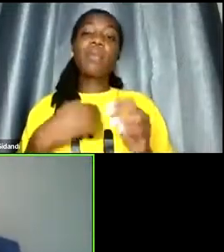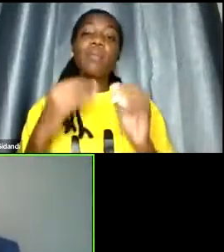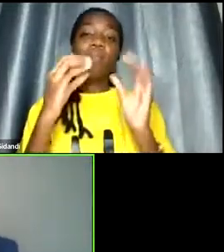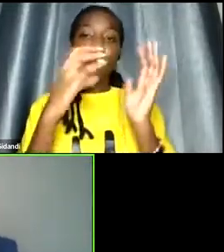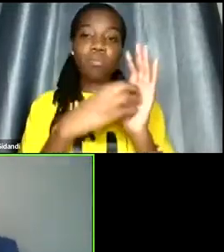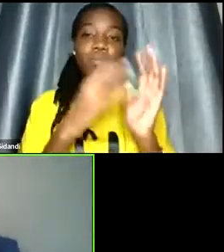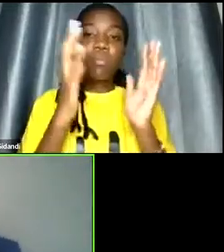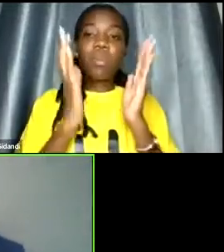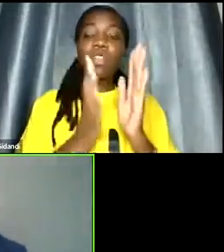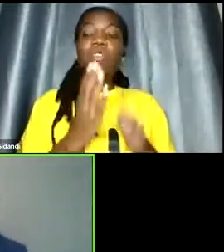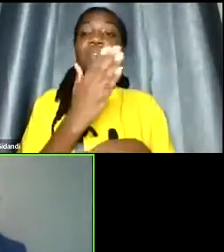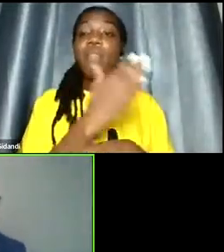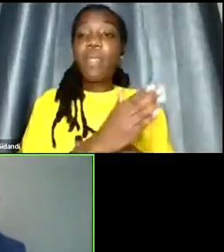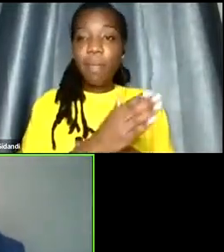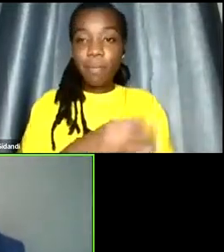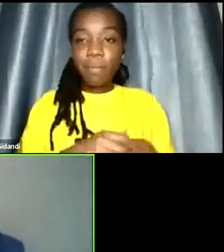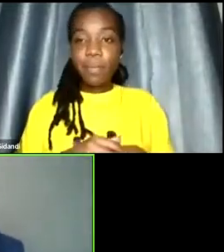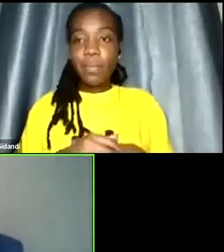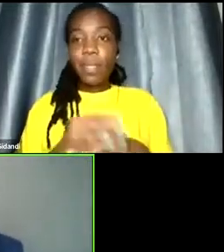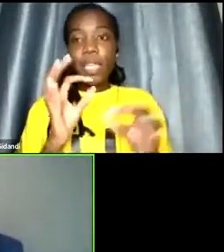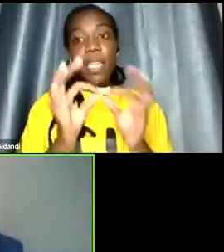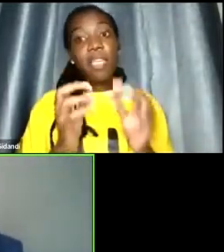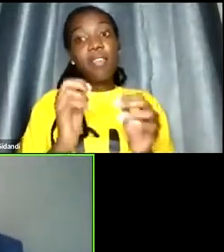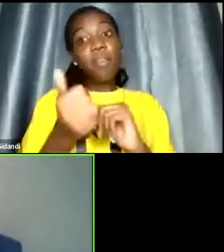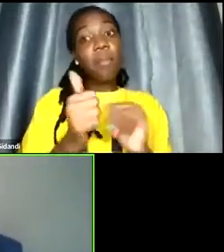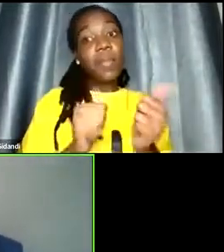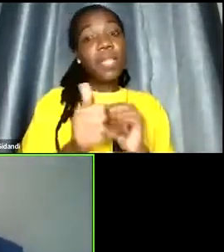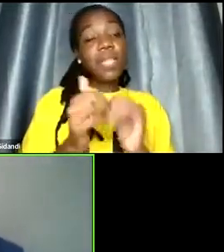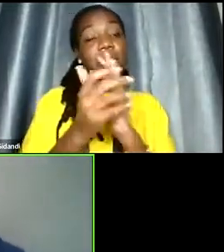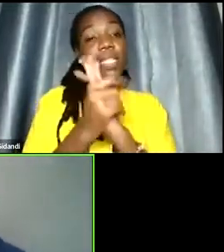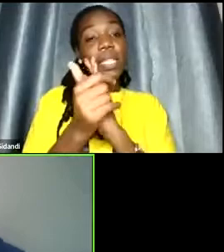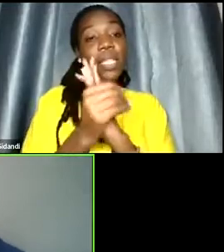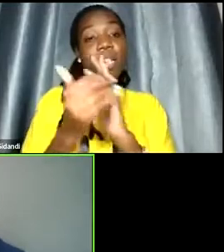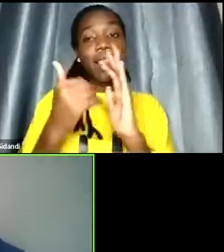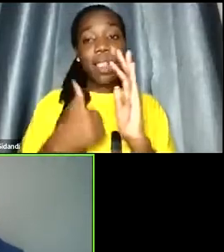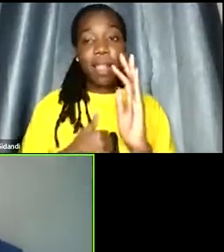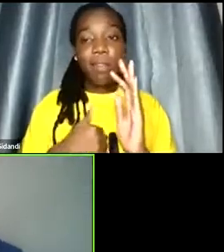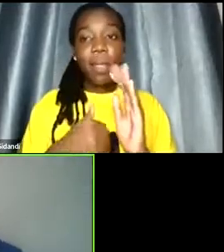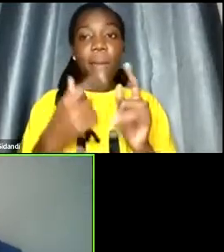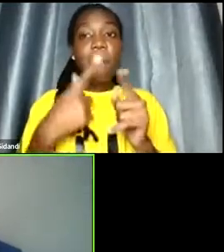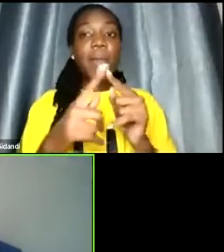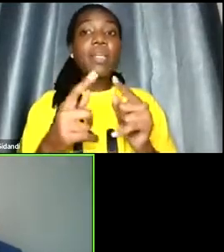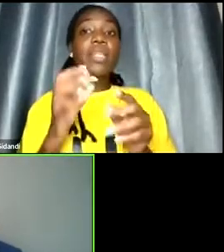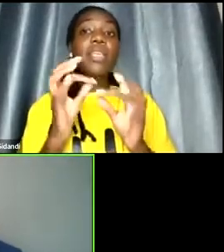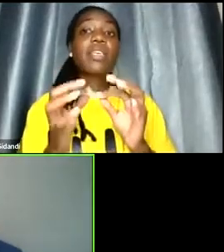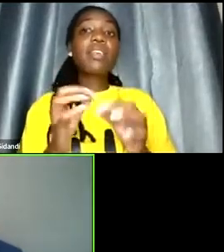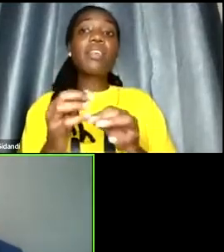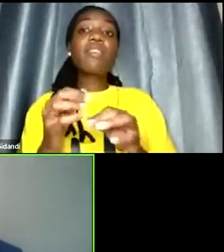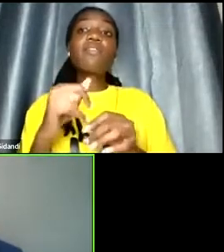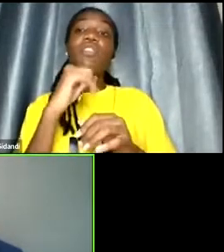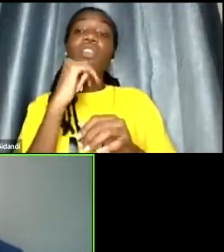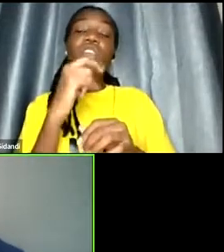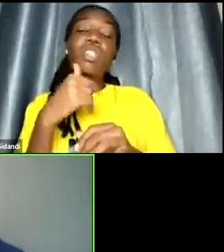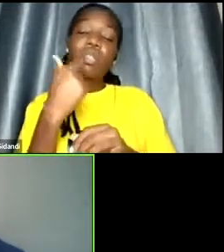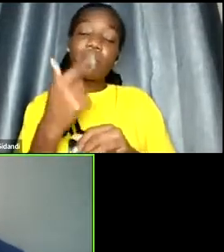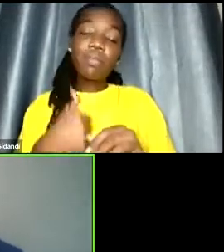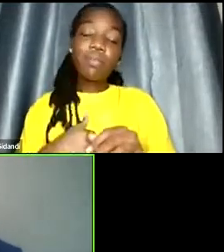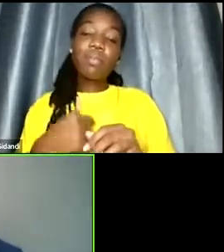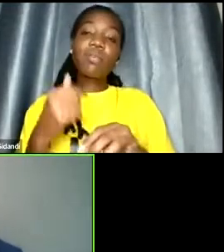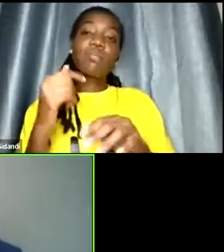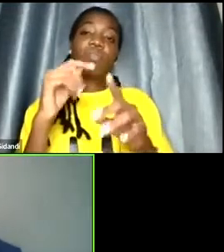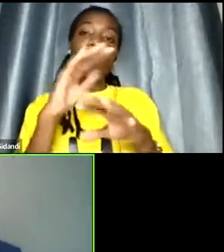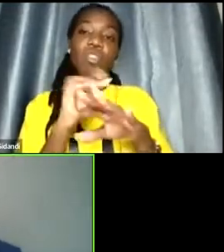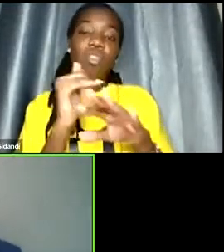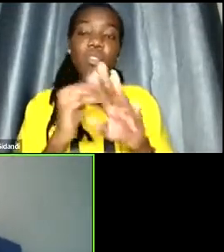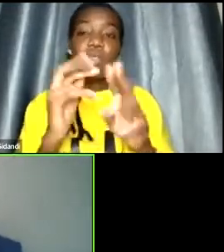willingly take them on, especially if they were competent and skilled. That way, they don't accuse me of not helping my own relatives. But on the other hand, if they were